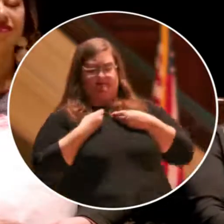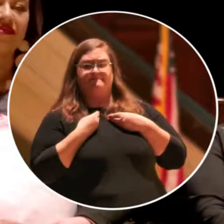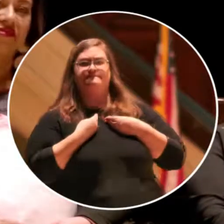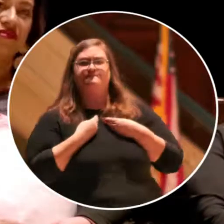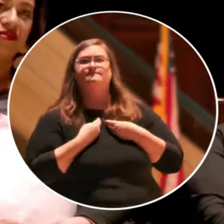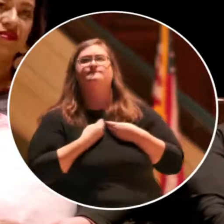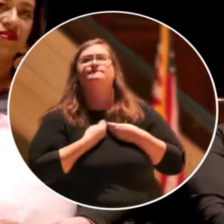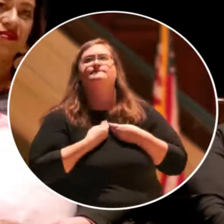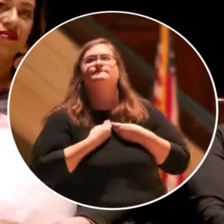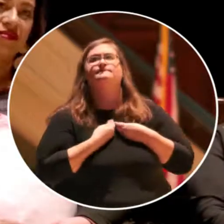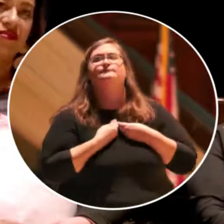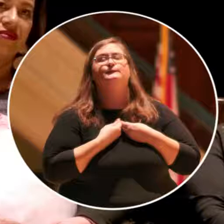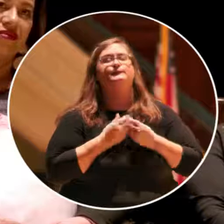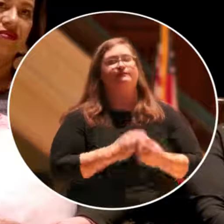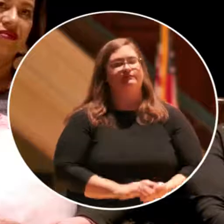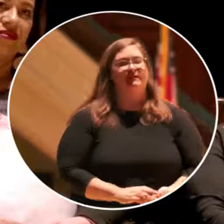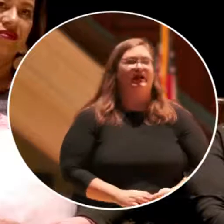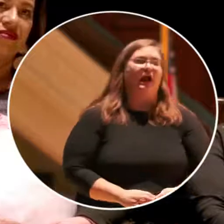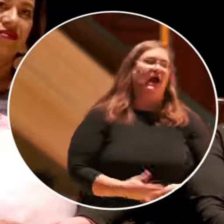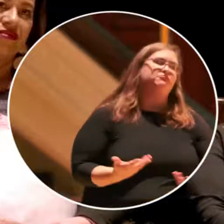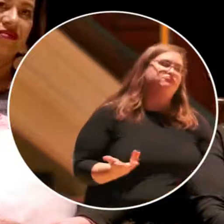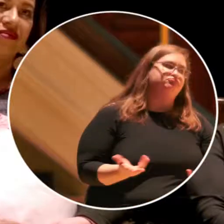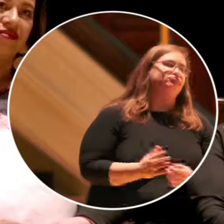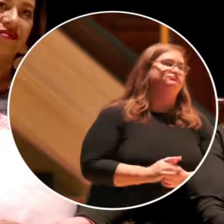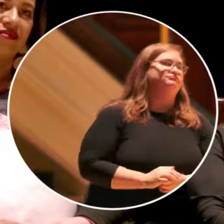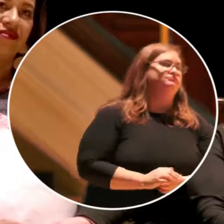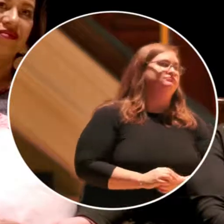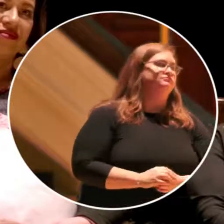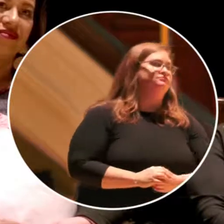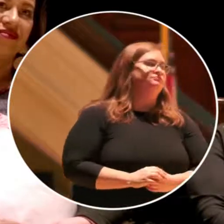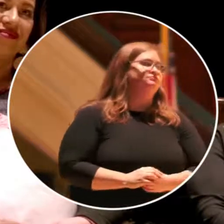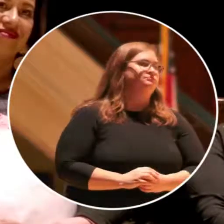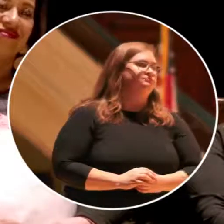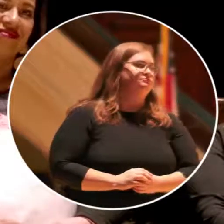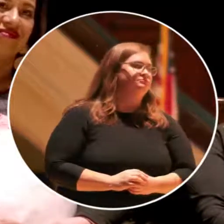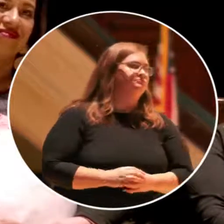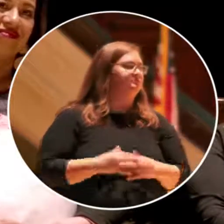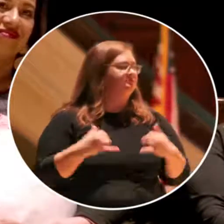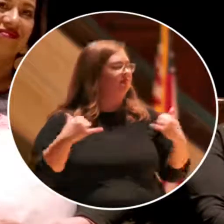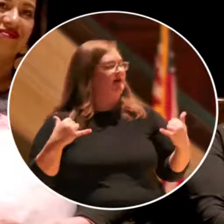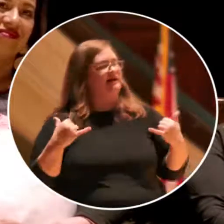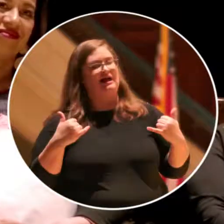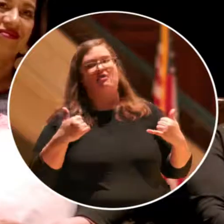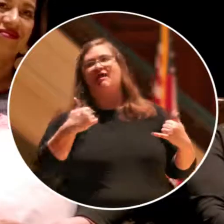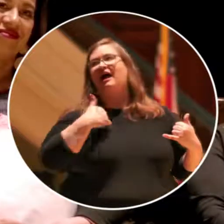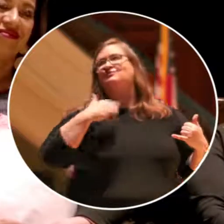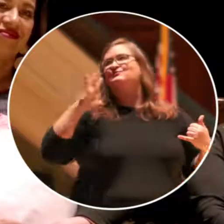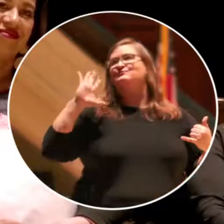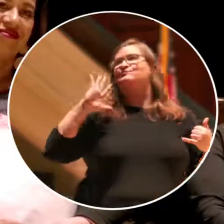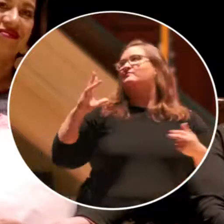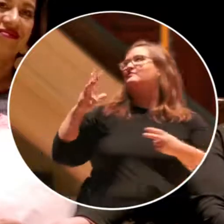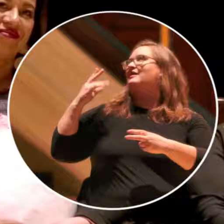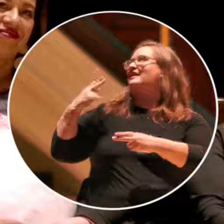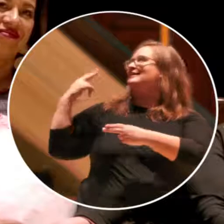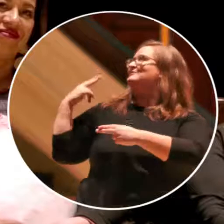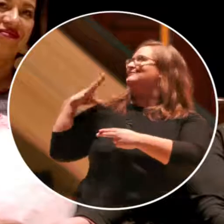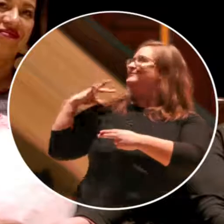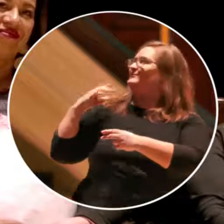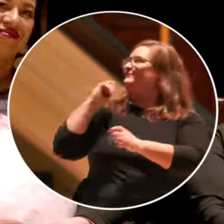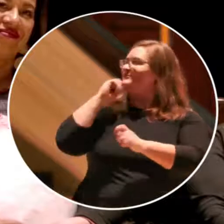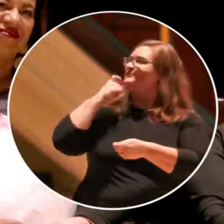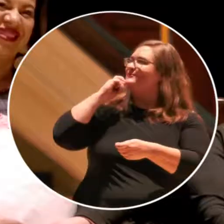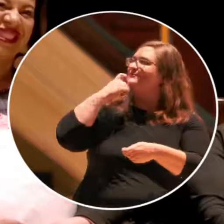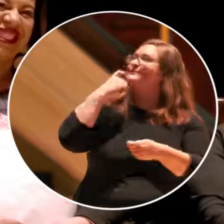history. And I like to joke that New York State has acknowledged this by granting me a BS in history. And I was so good at it, they gave me